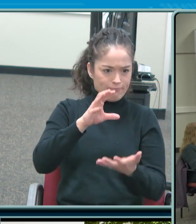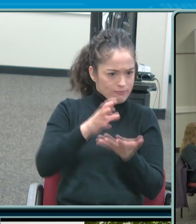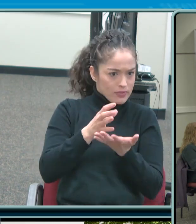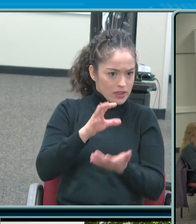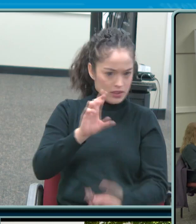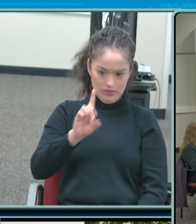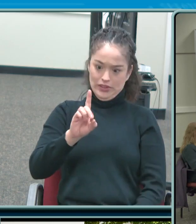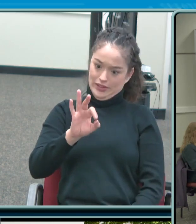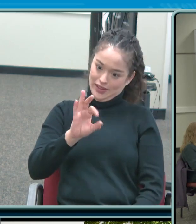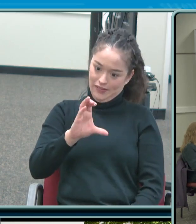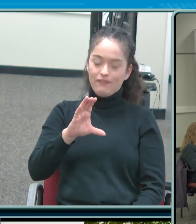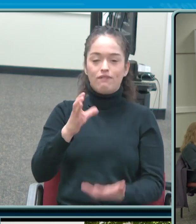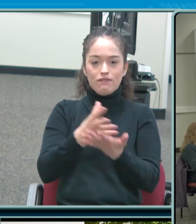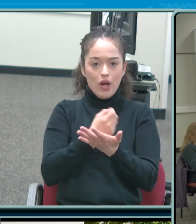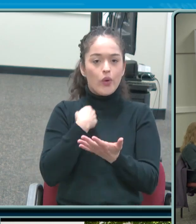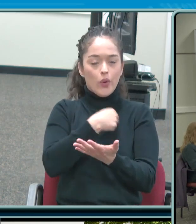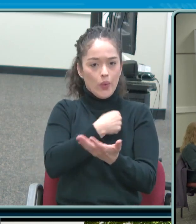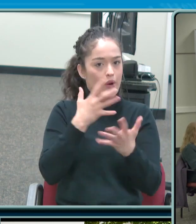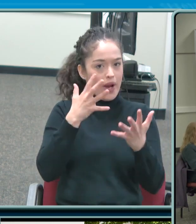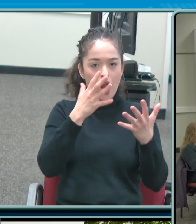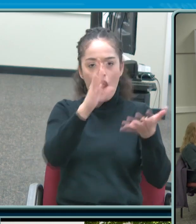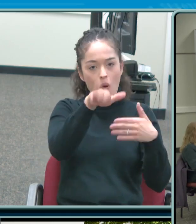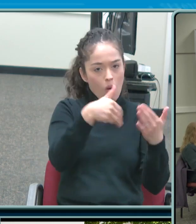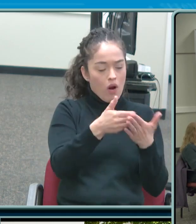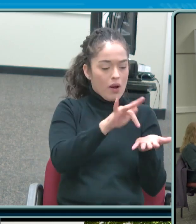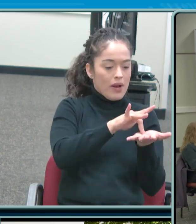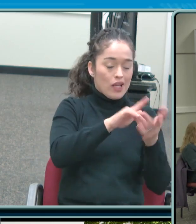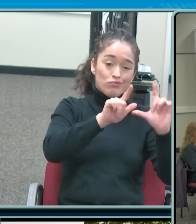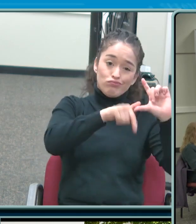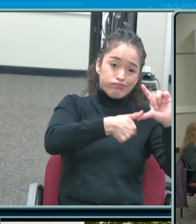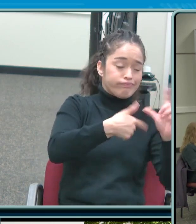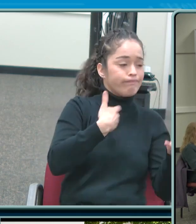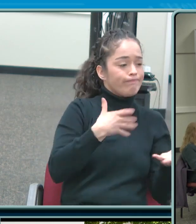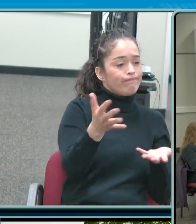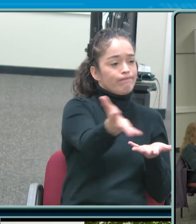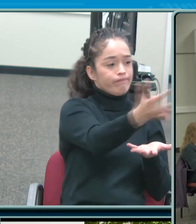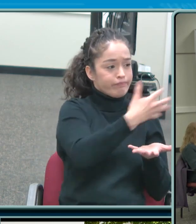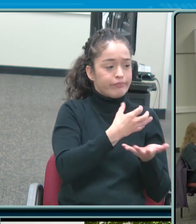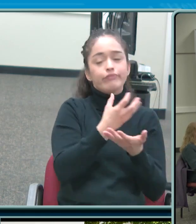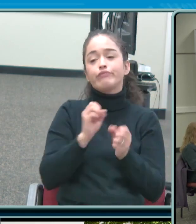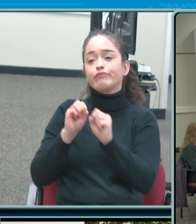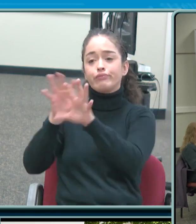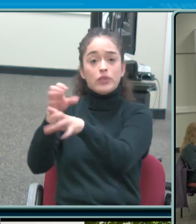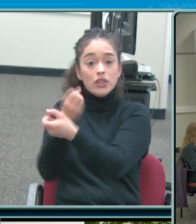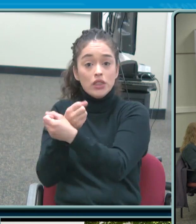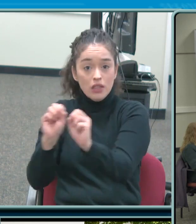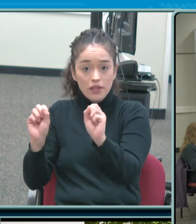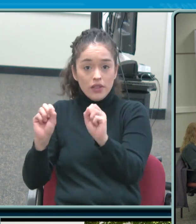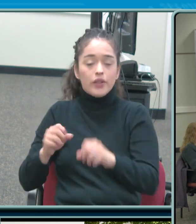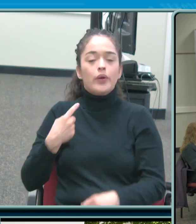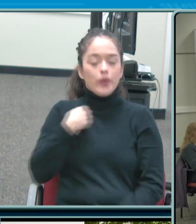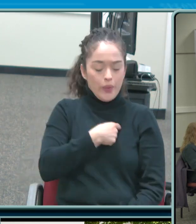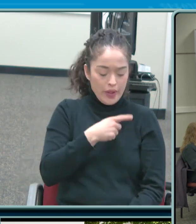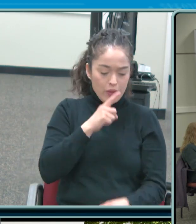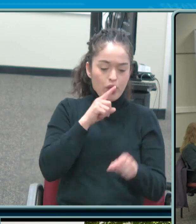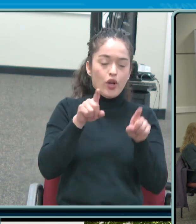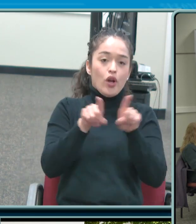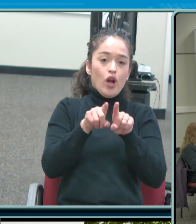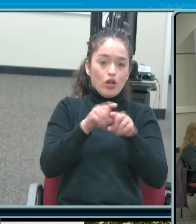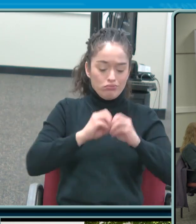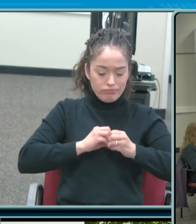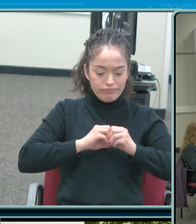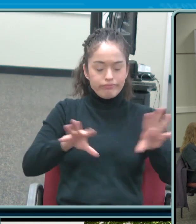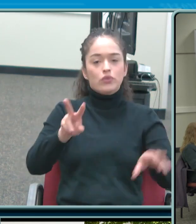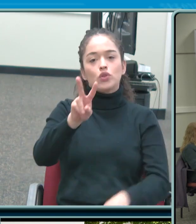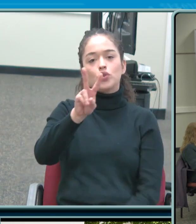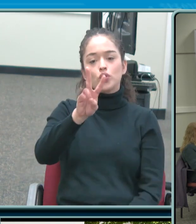pounds of unused and expired prescription medications in an effort to safely dispose of them. We also distributed